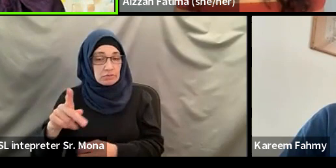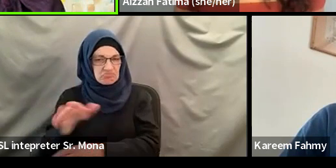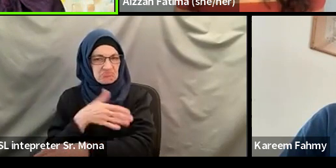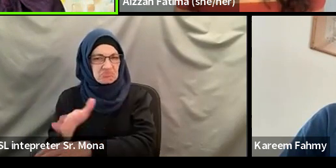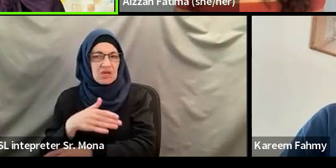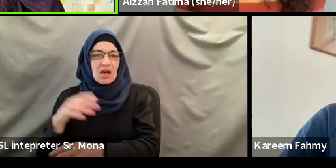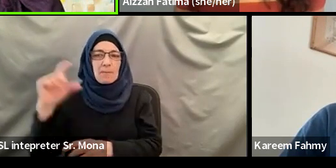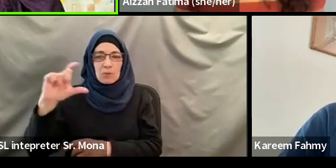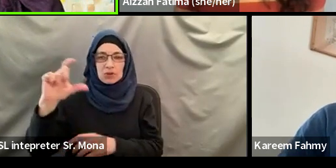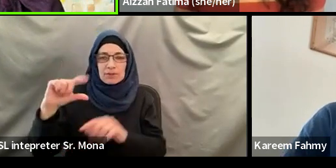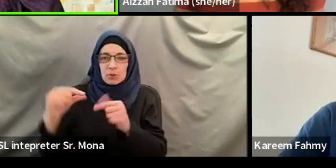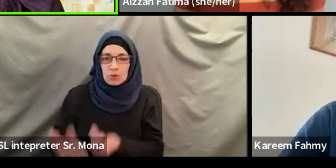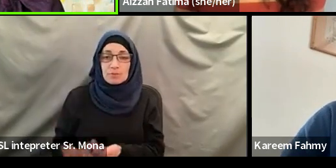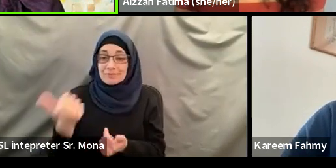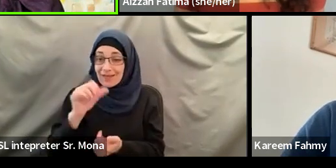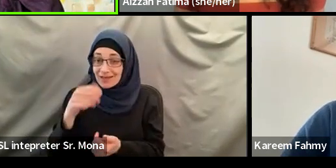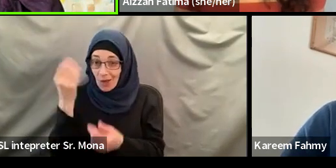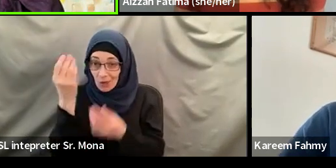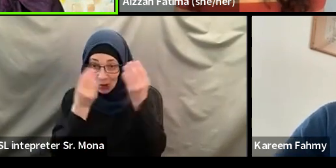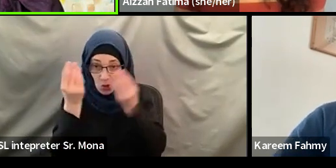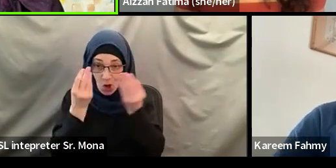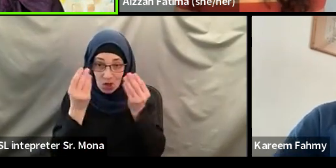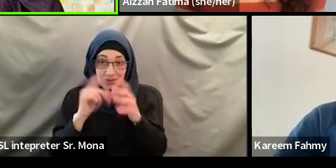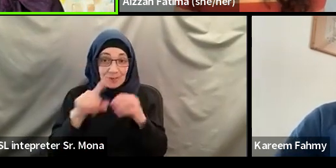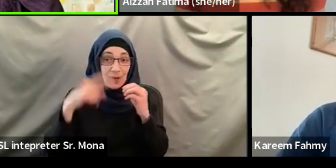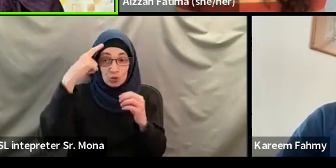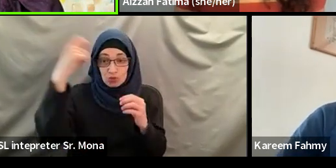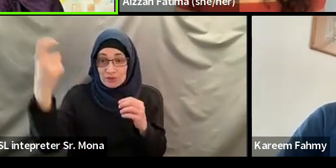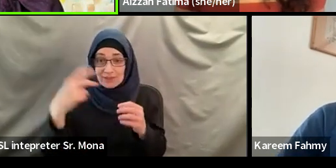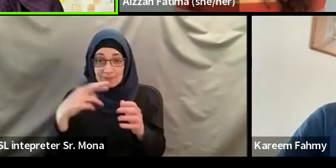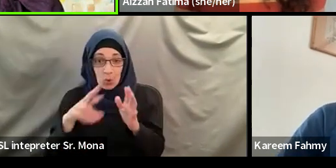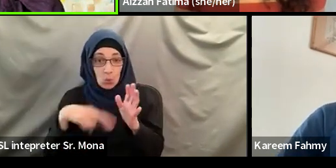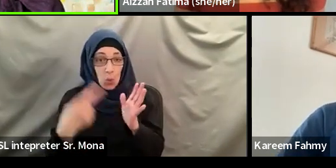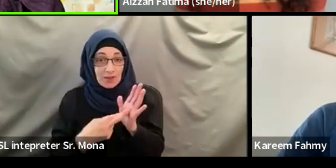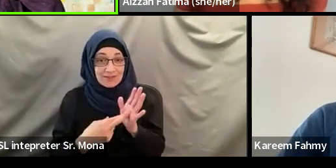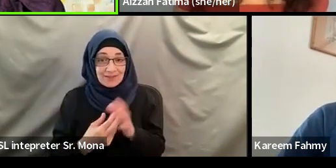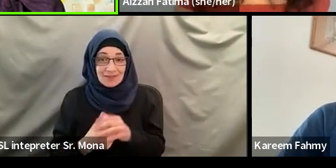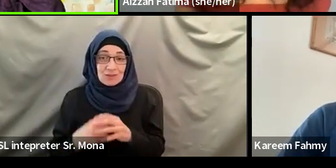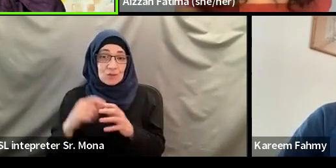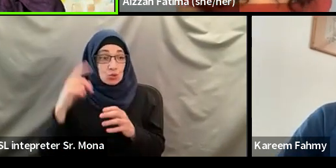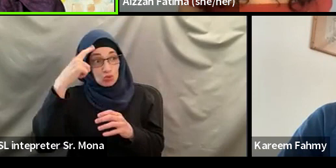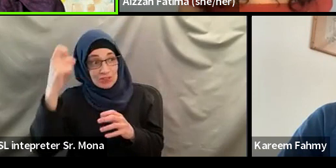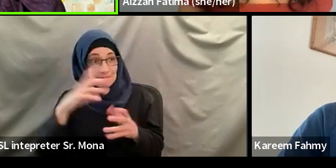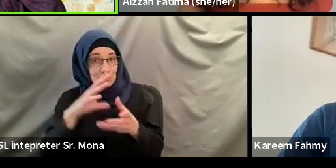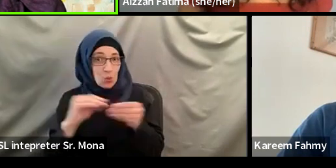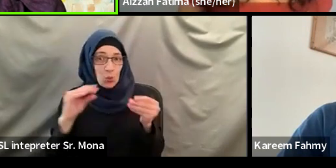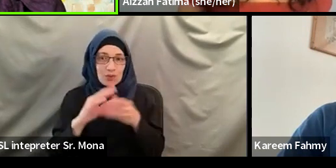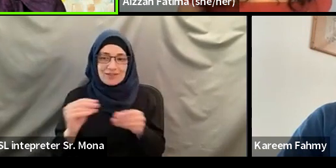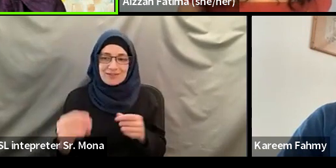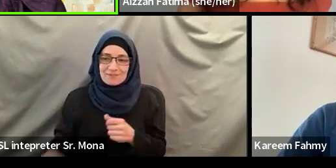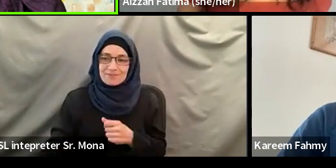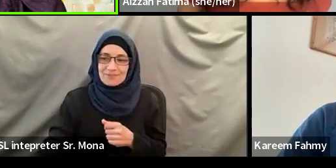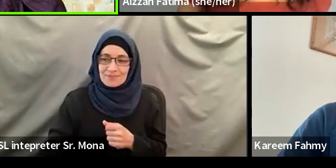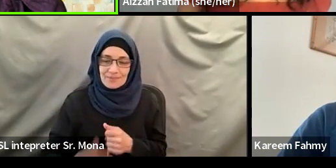Any other thoughts on this question in terms of dream roles, dream stories?